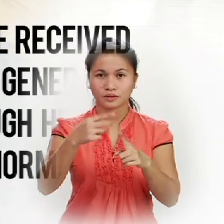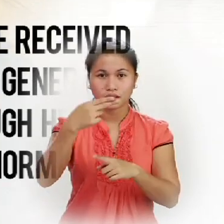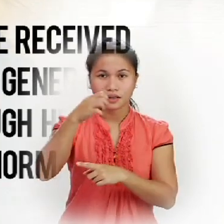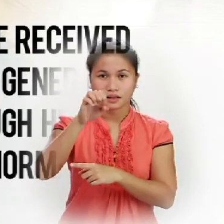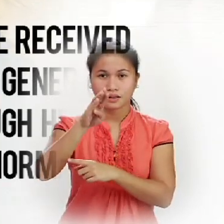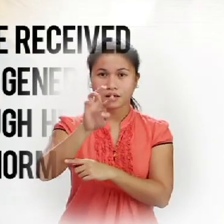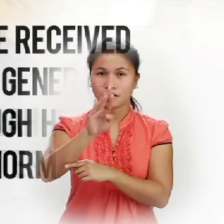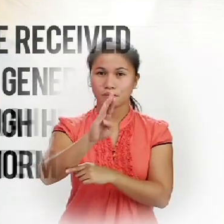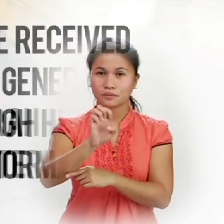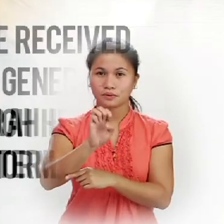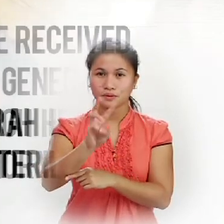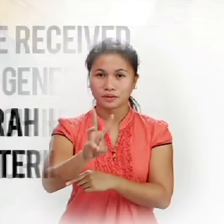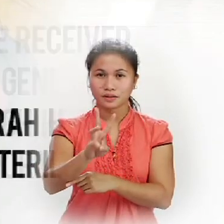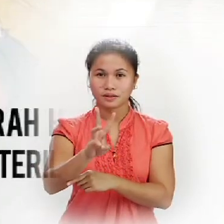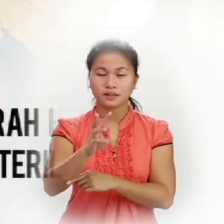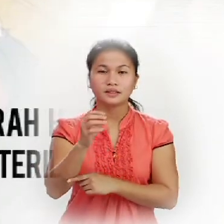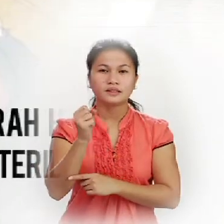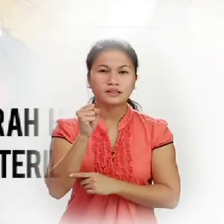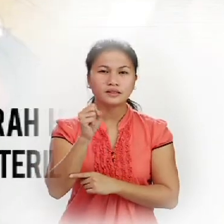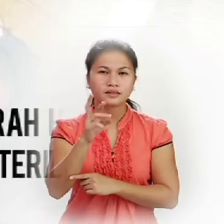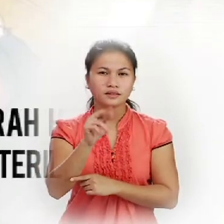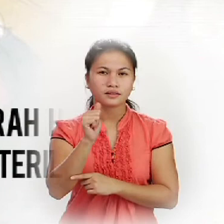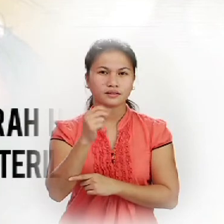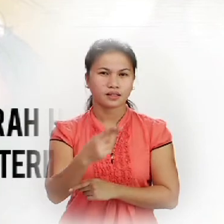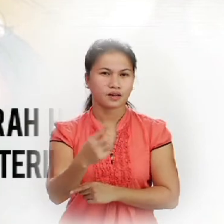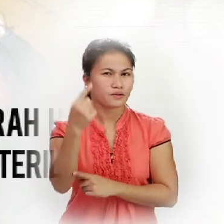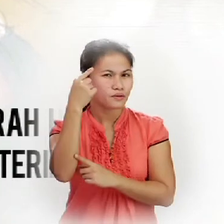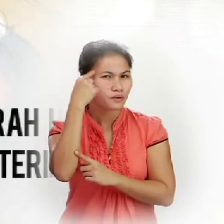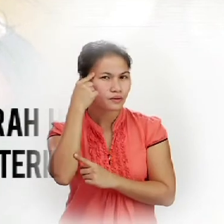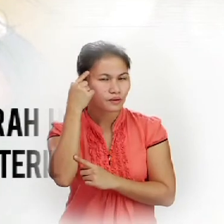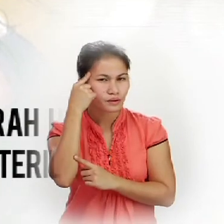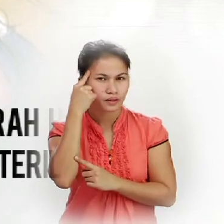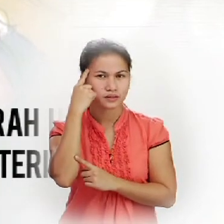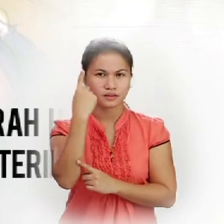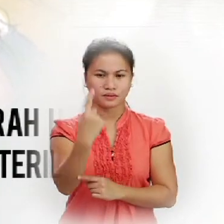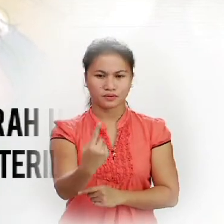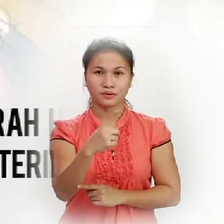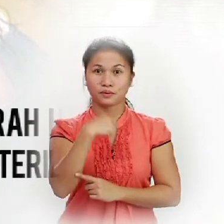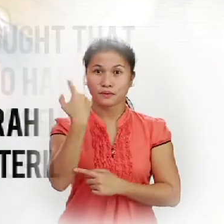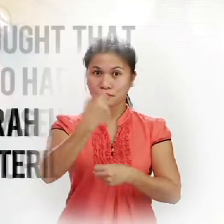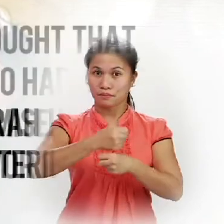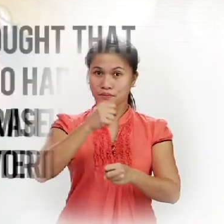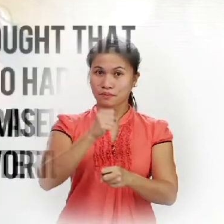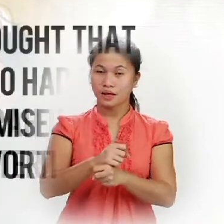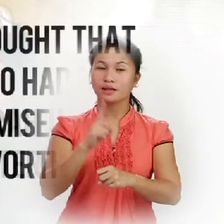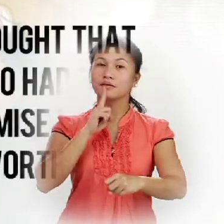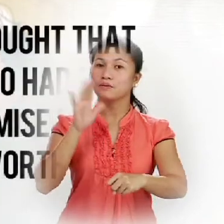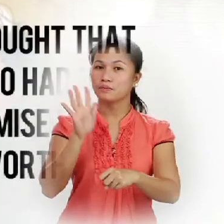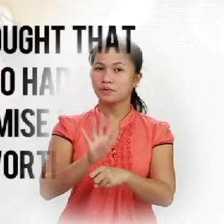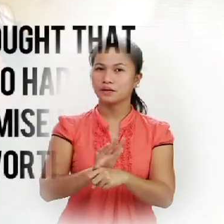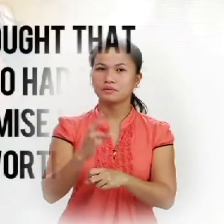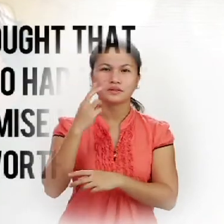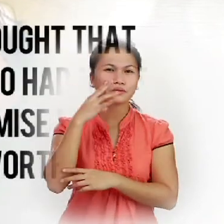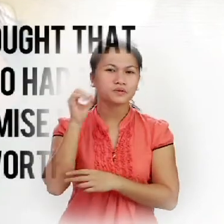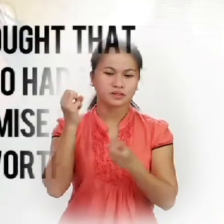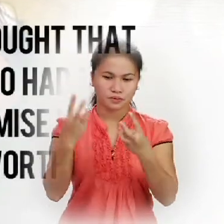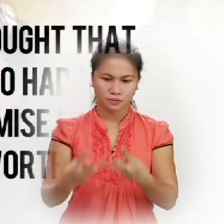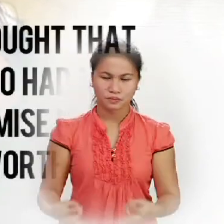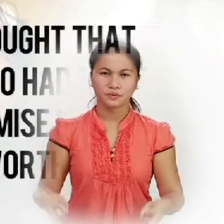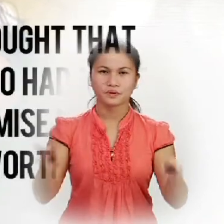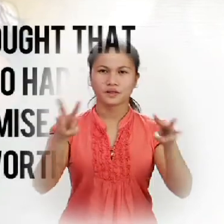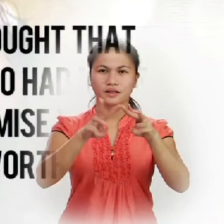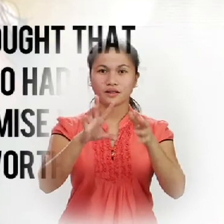Sarah especially thought that the one who had made the promise was worthy